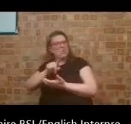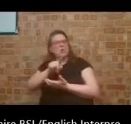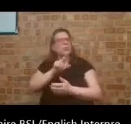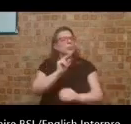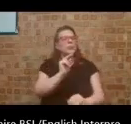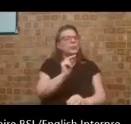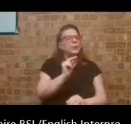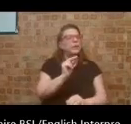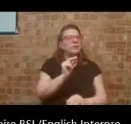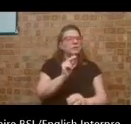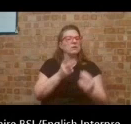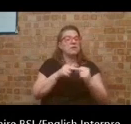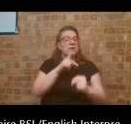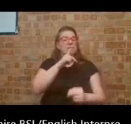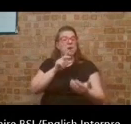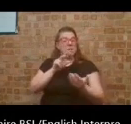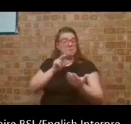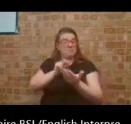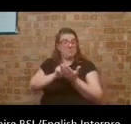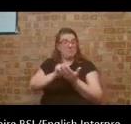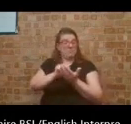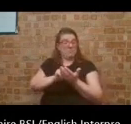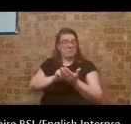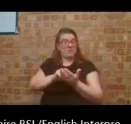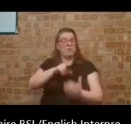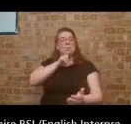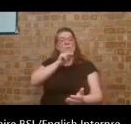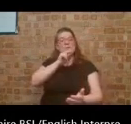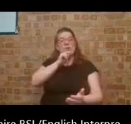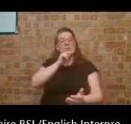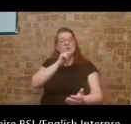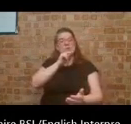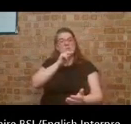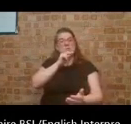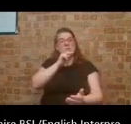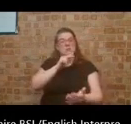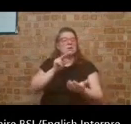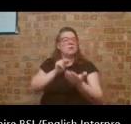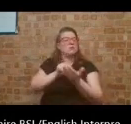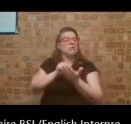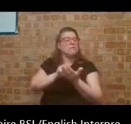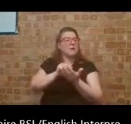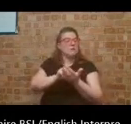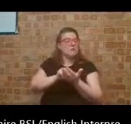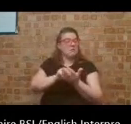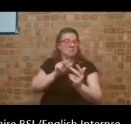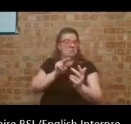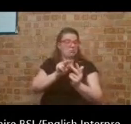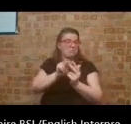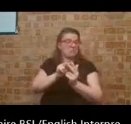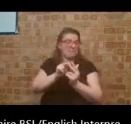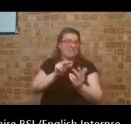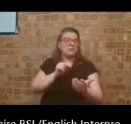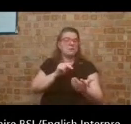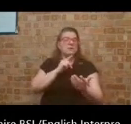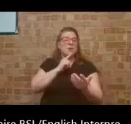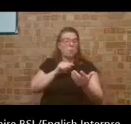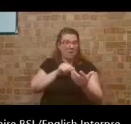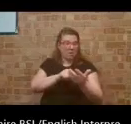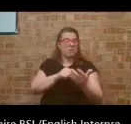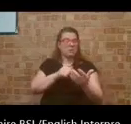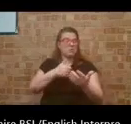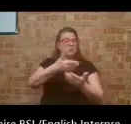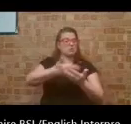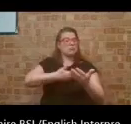No, even if I'm just with VoiceOver, actually, a 3-finger triple tap will turn the screen curtain on for